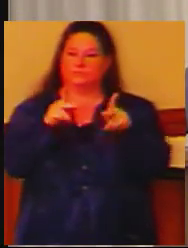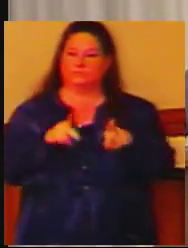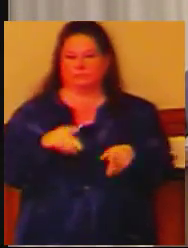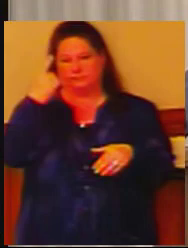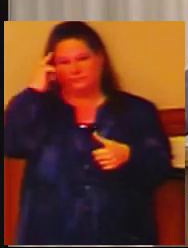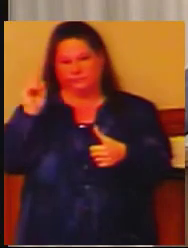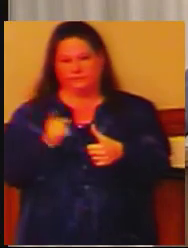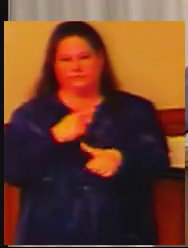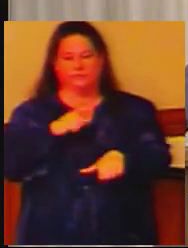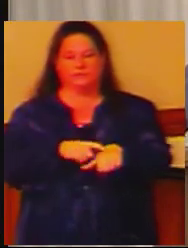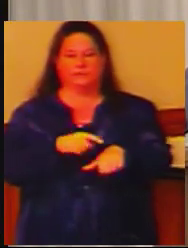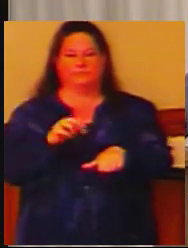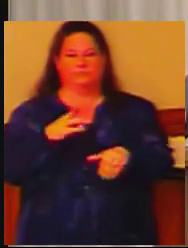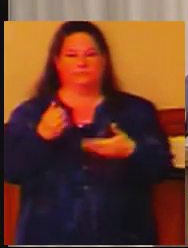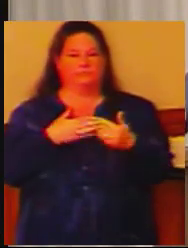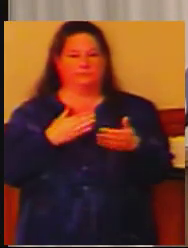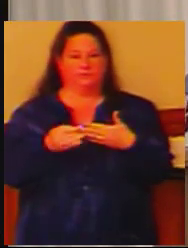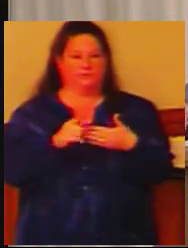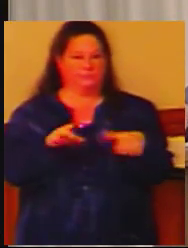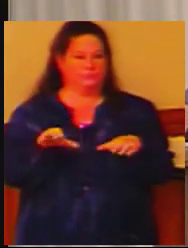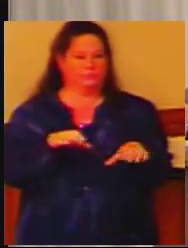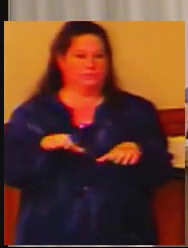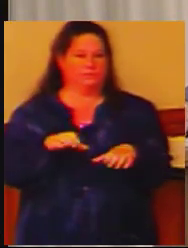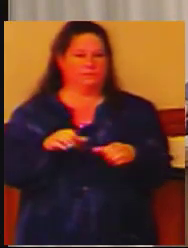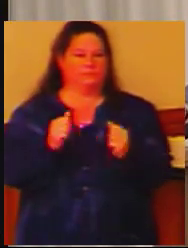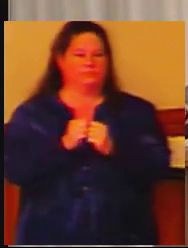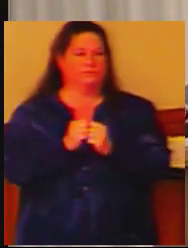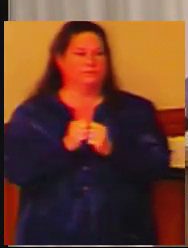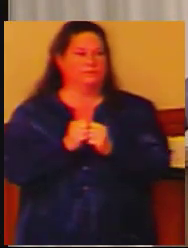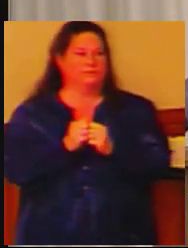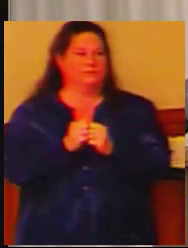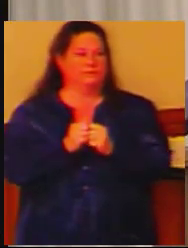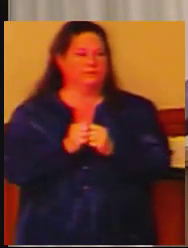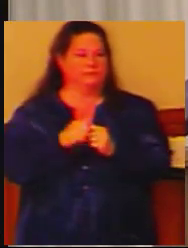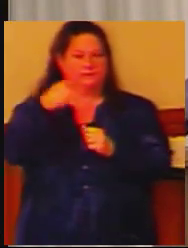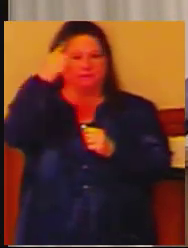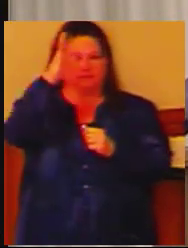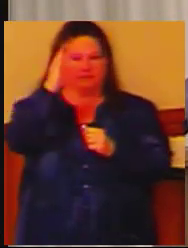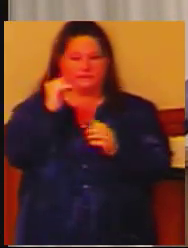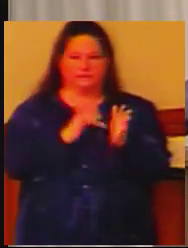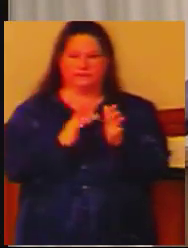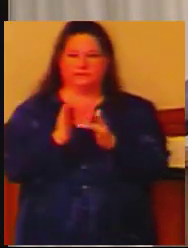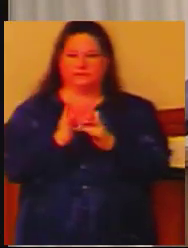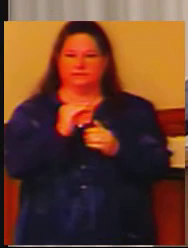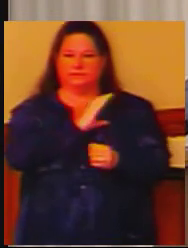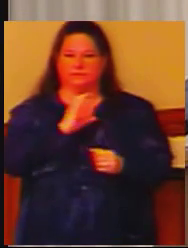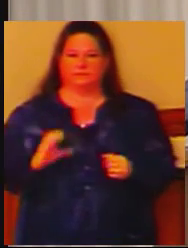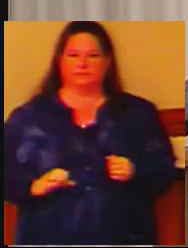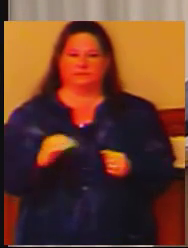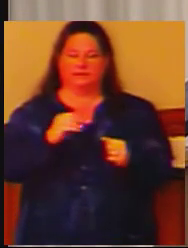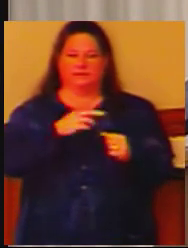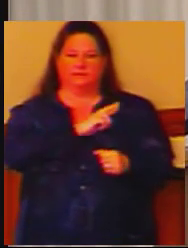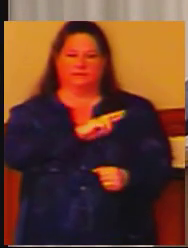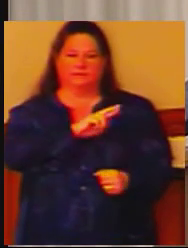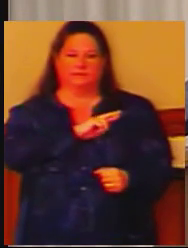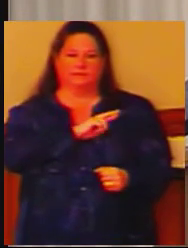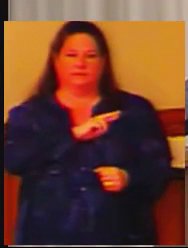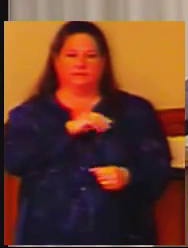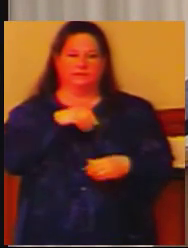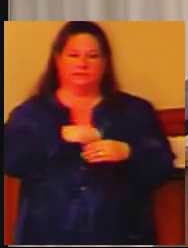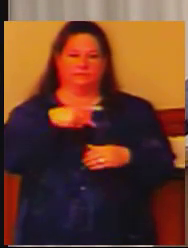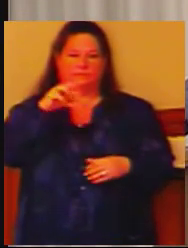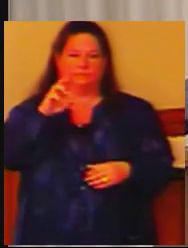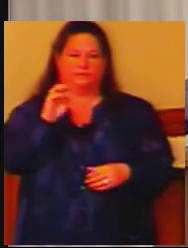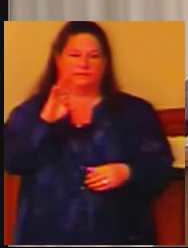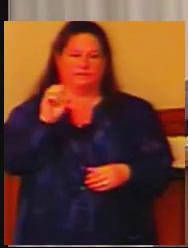first time or whatever you're doing in the realm of God and Jesus Christ and religion. In